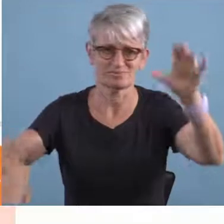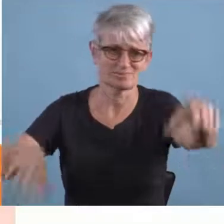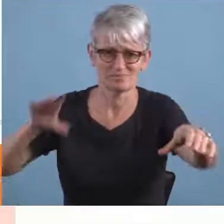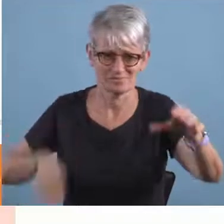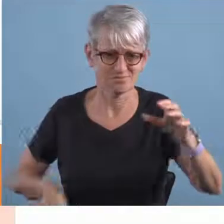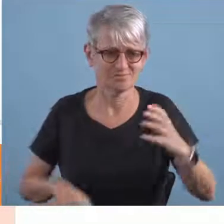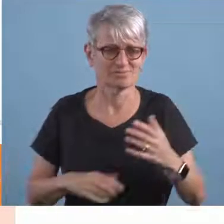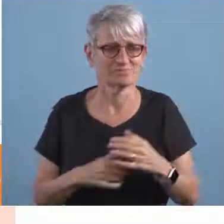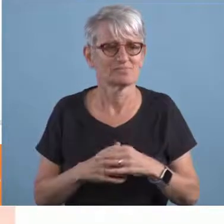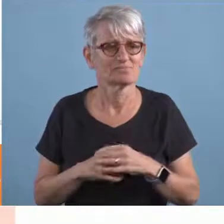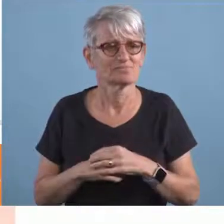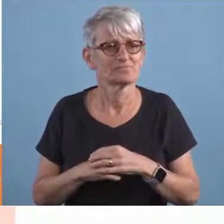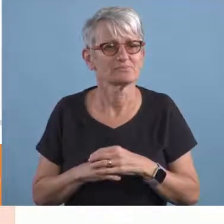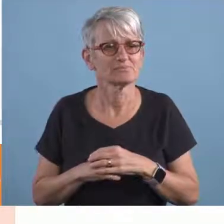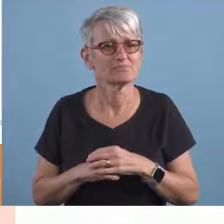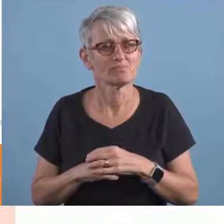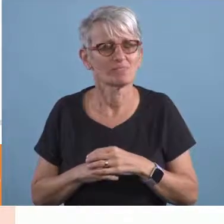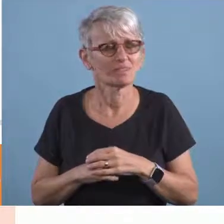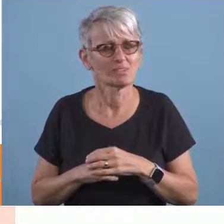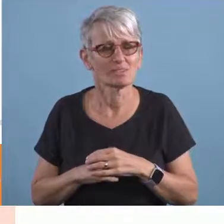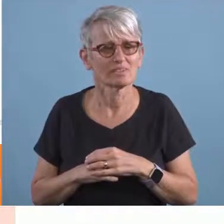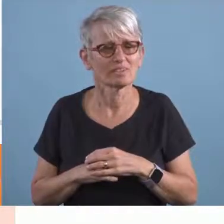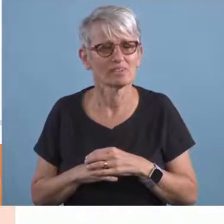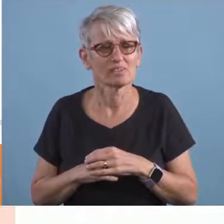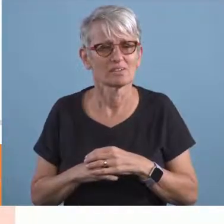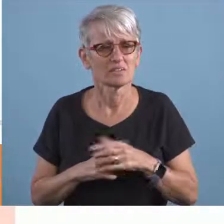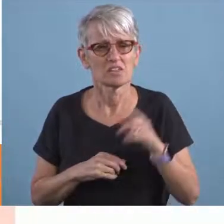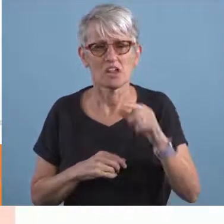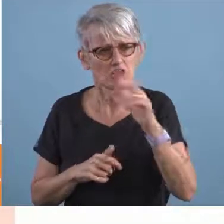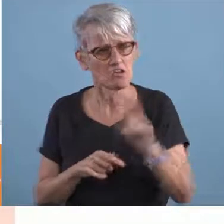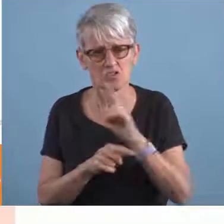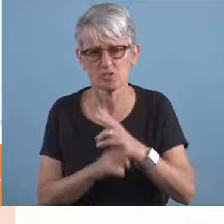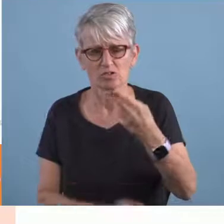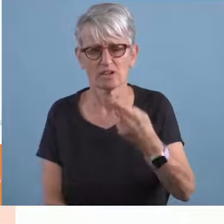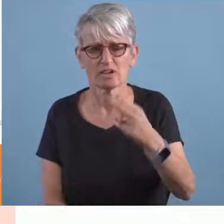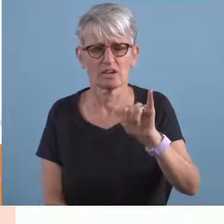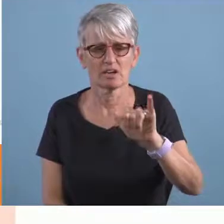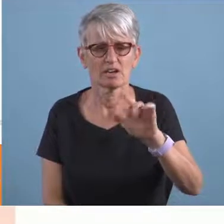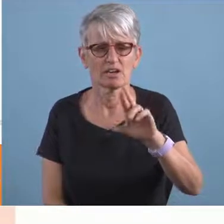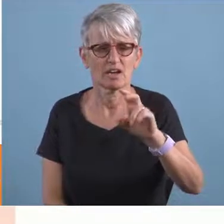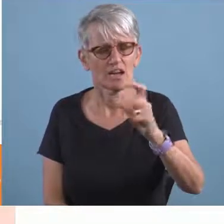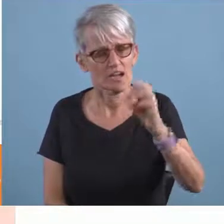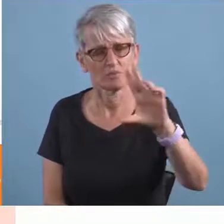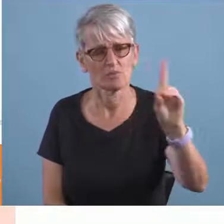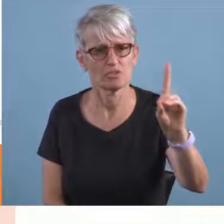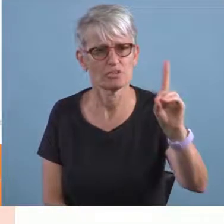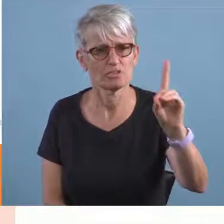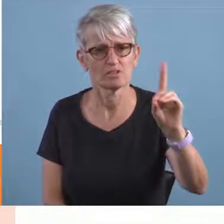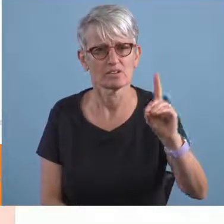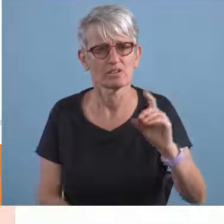were. And they didn't do much of a hybrid model. They were pretty much launched into